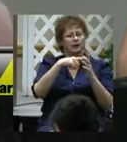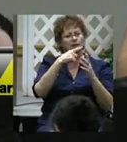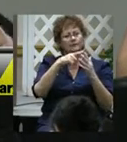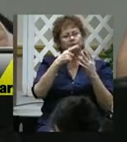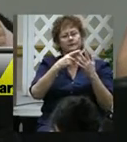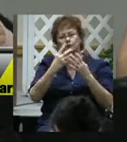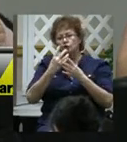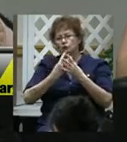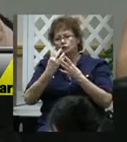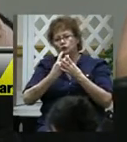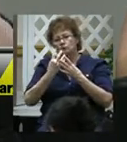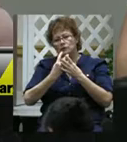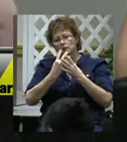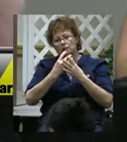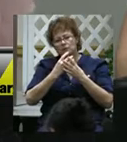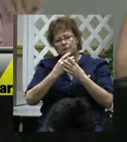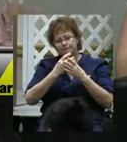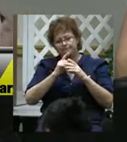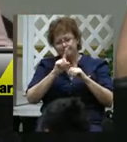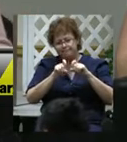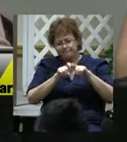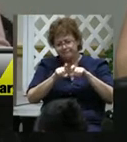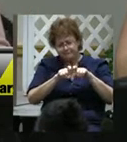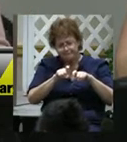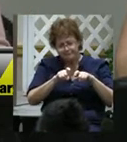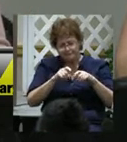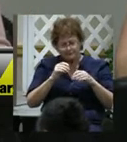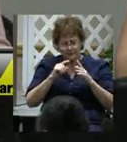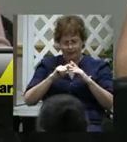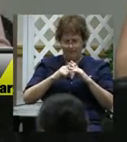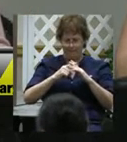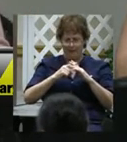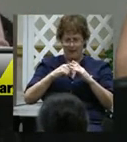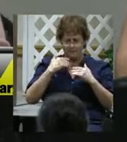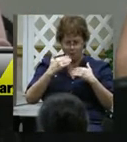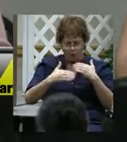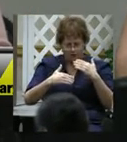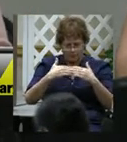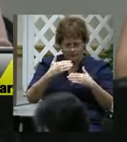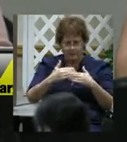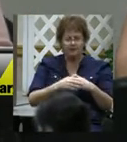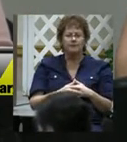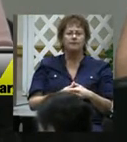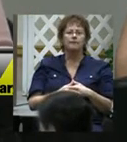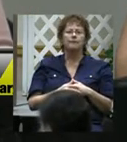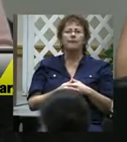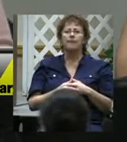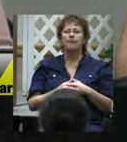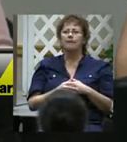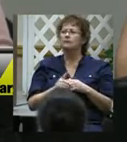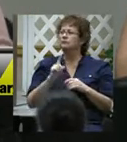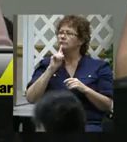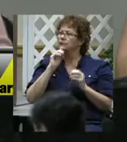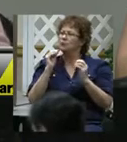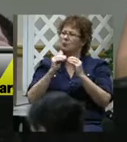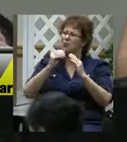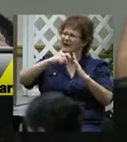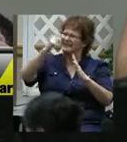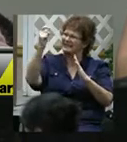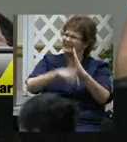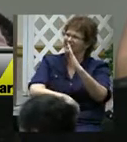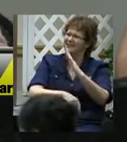screening process at the beginning, and it's more extensive.